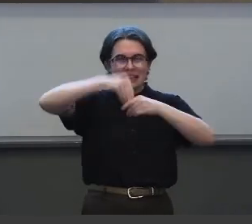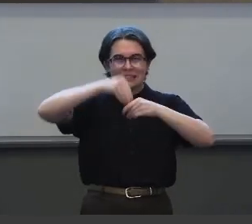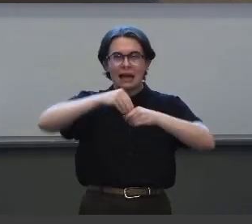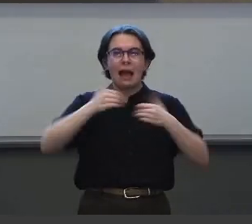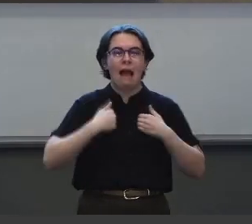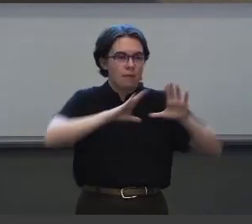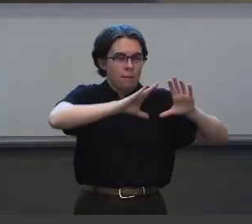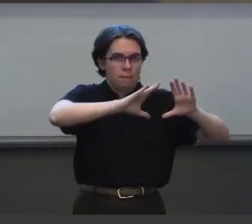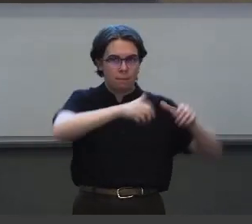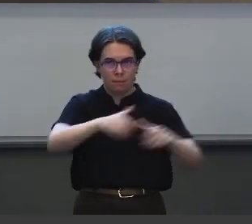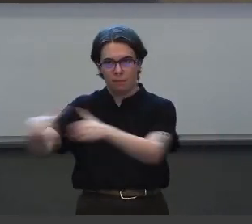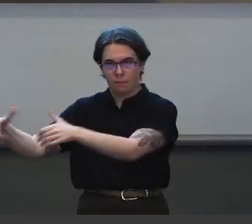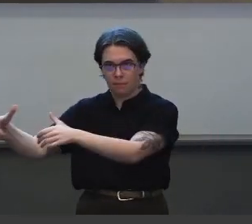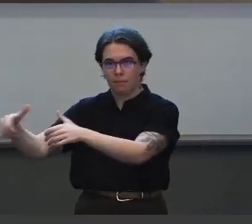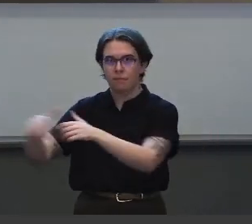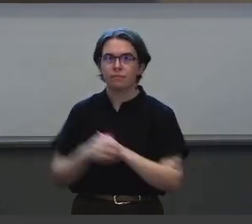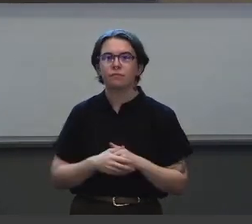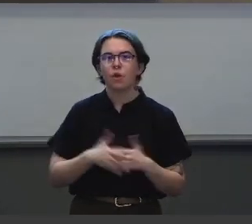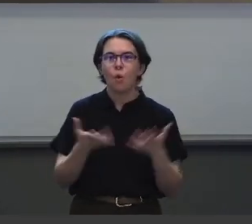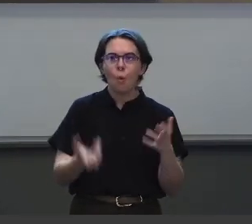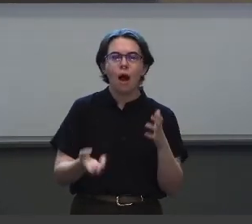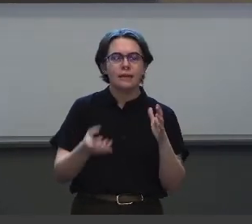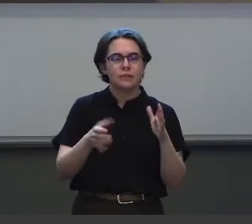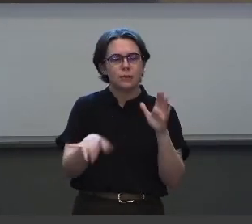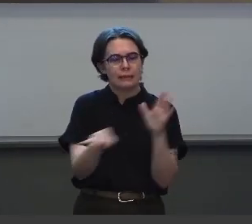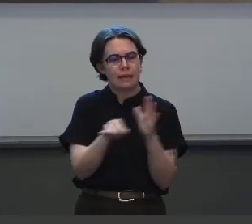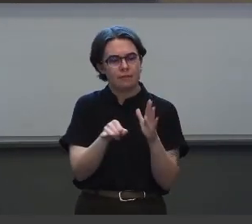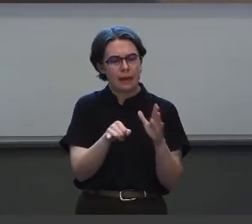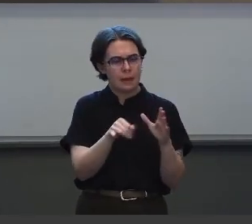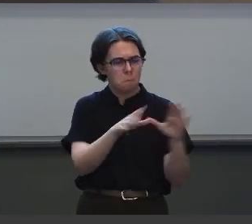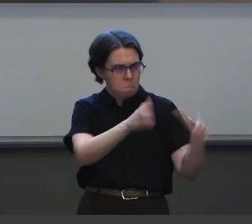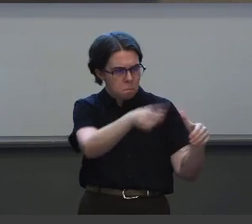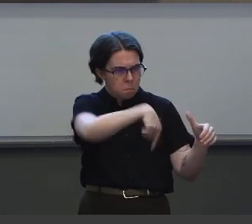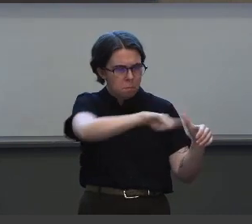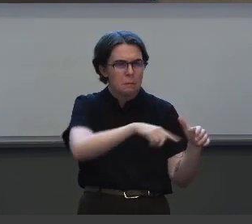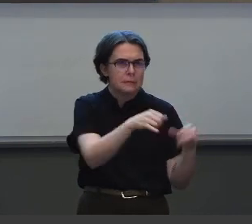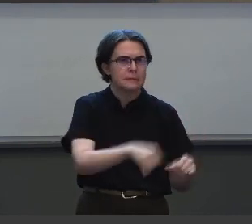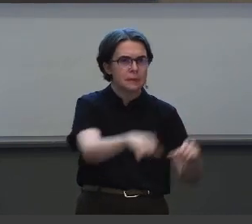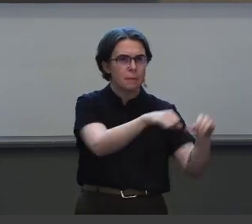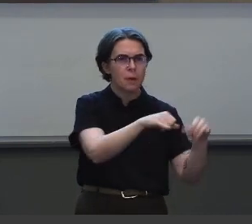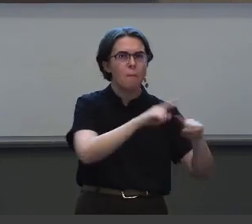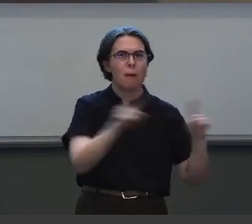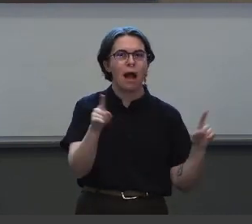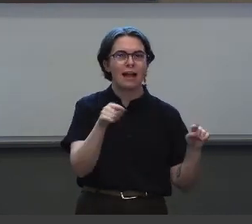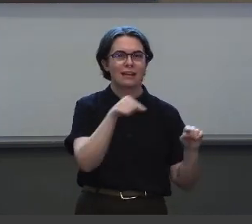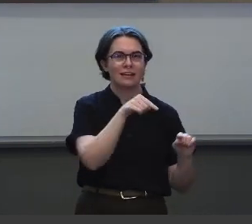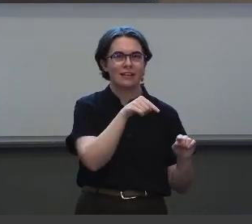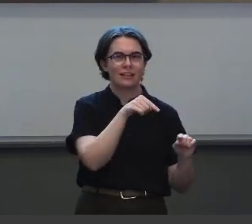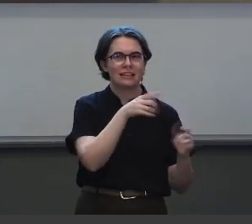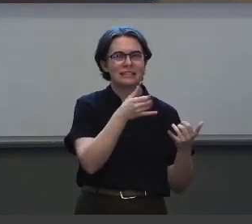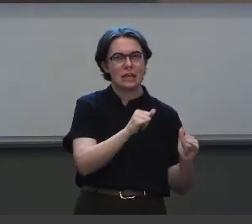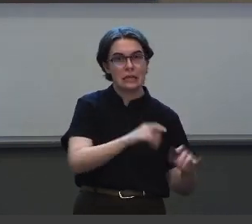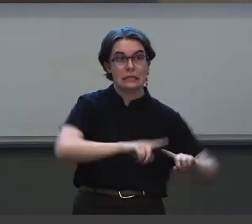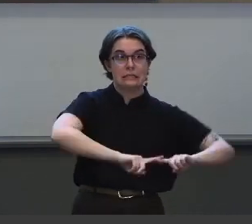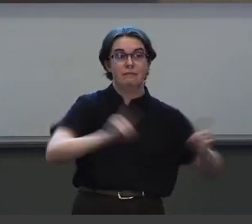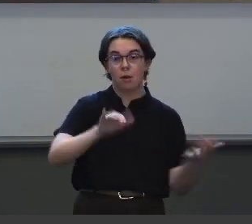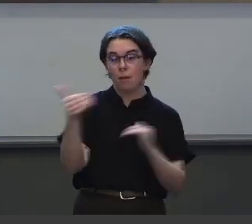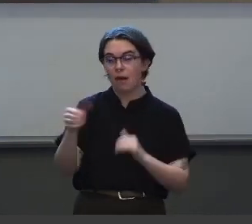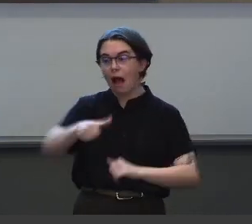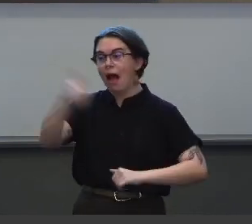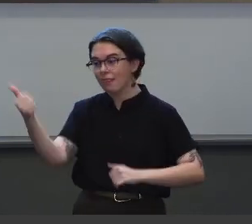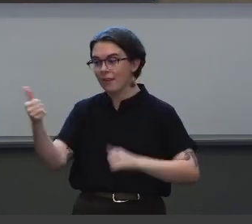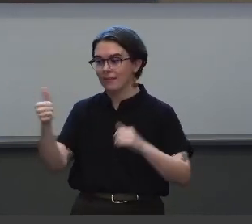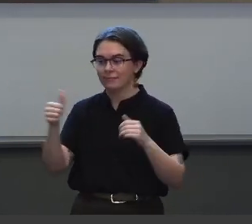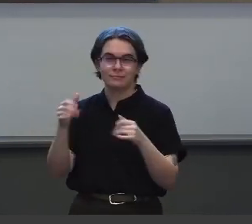find individuals that are very similar to one another, but distinct from other individuals in the group.